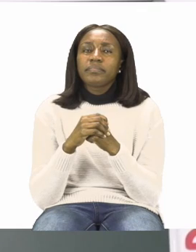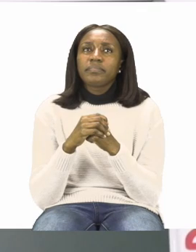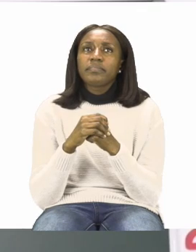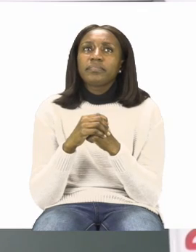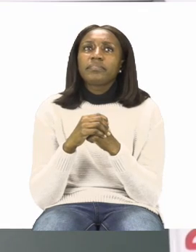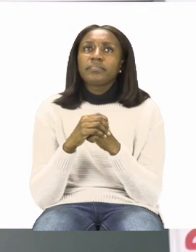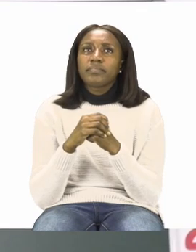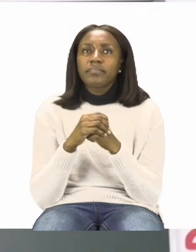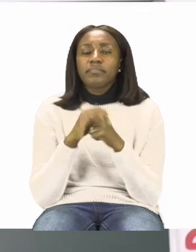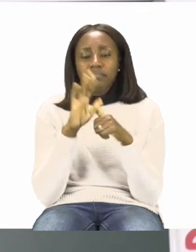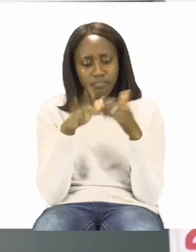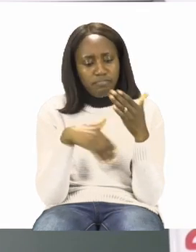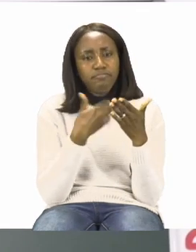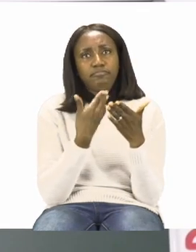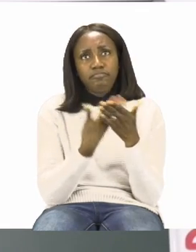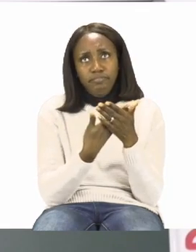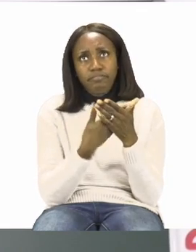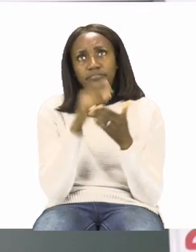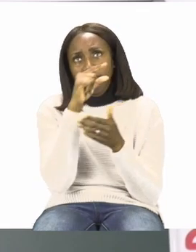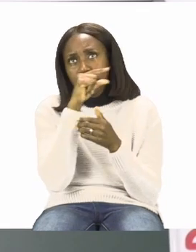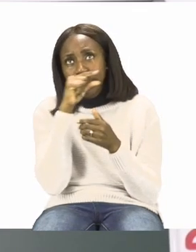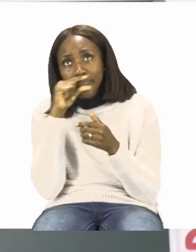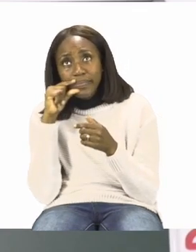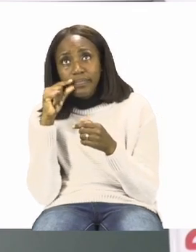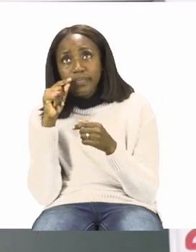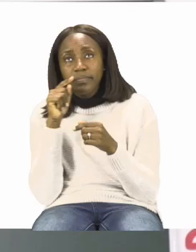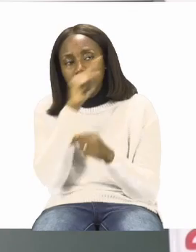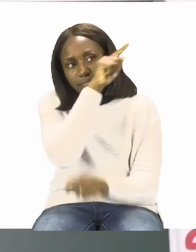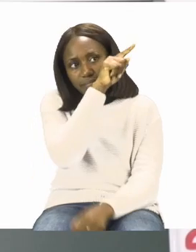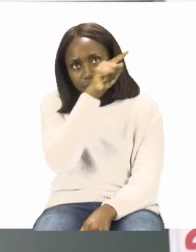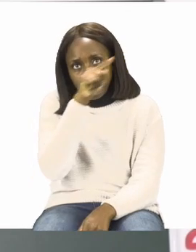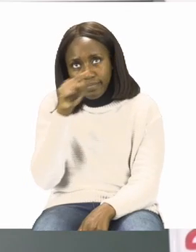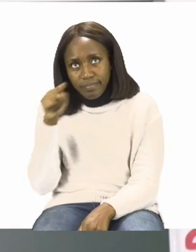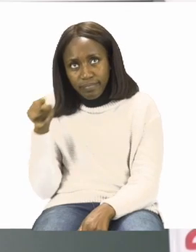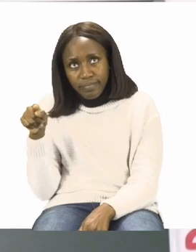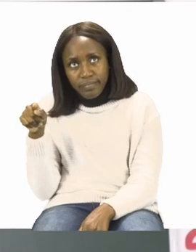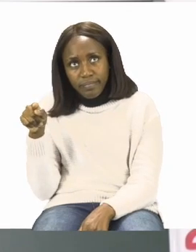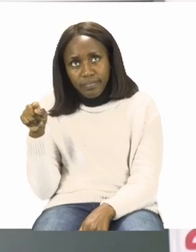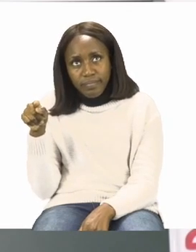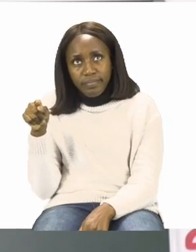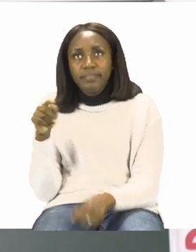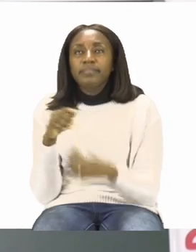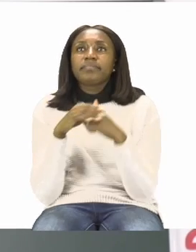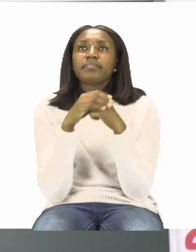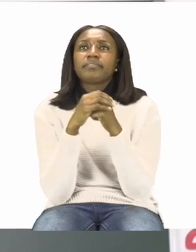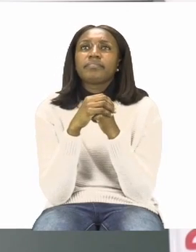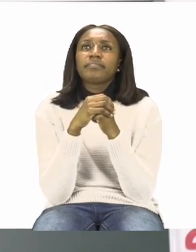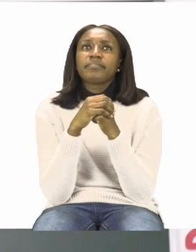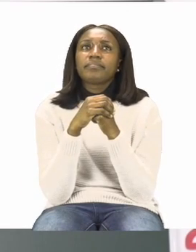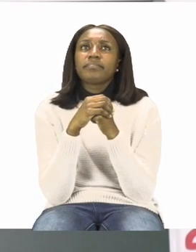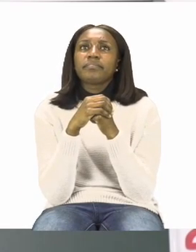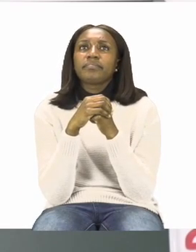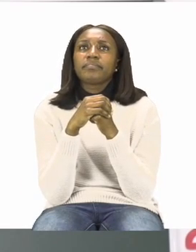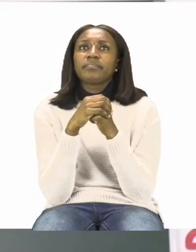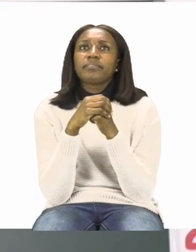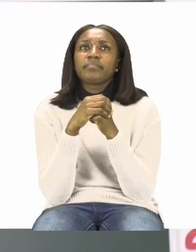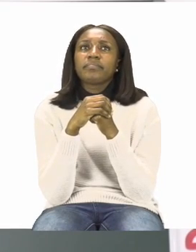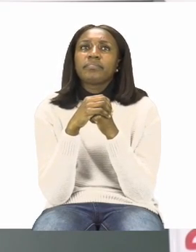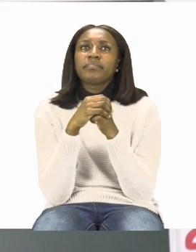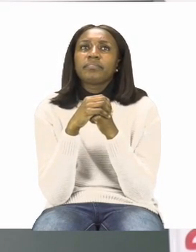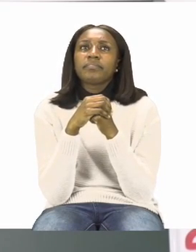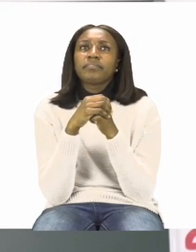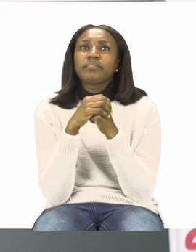the picture and the word will match, meaning that it is